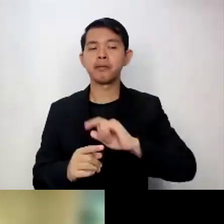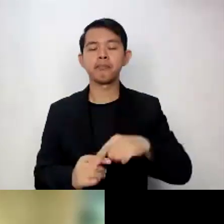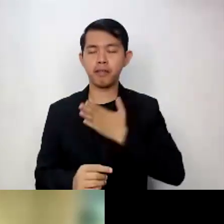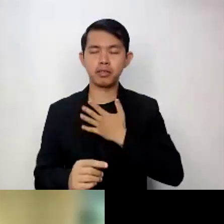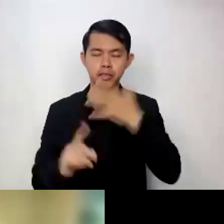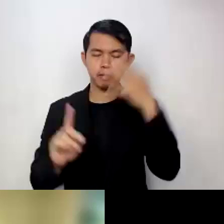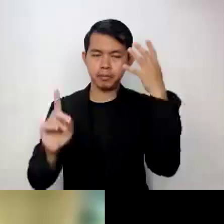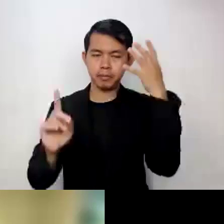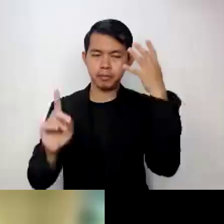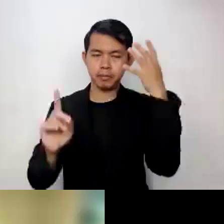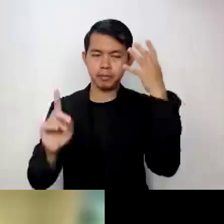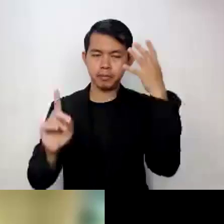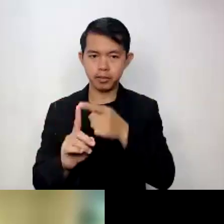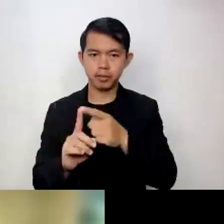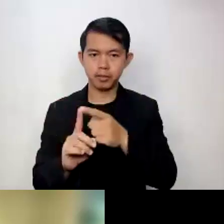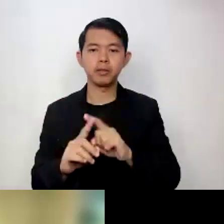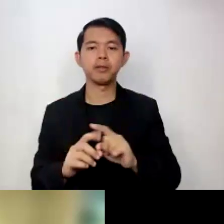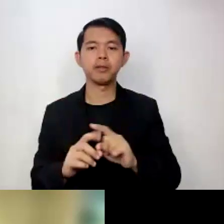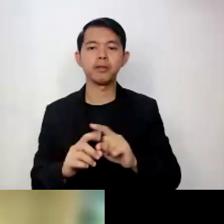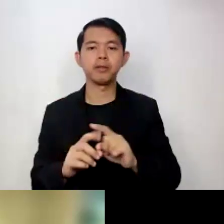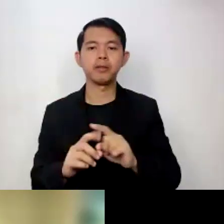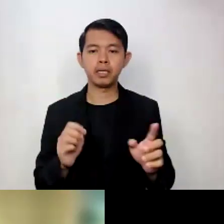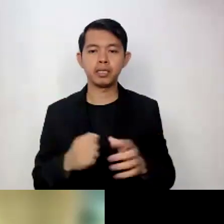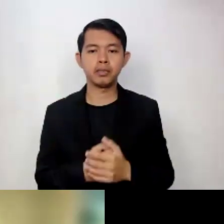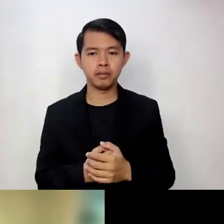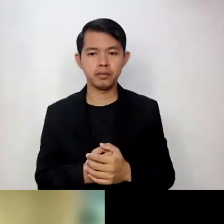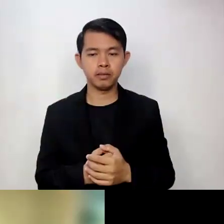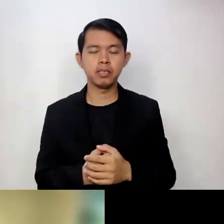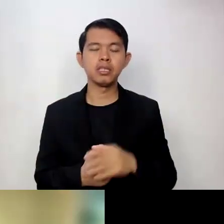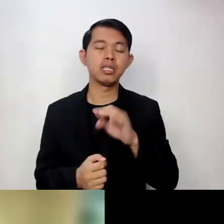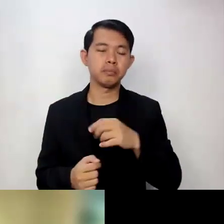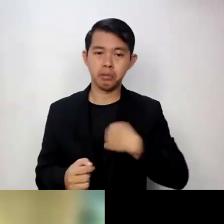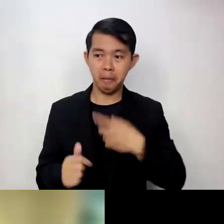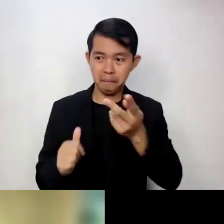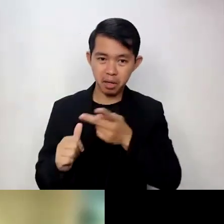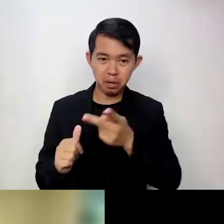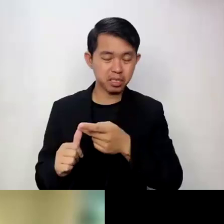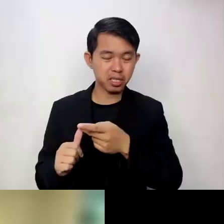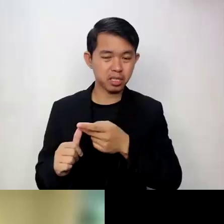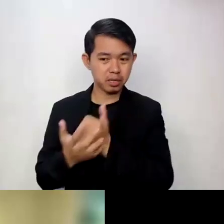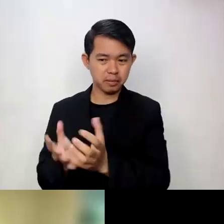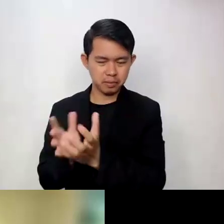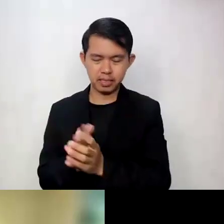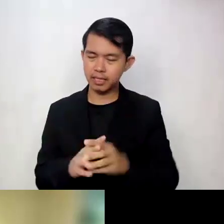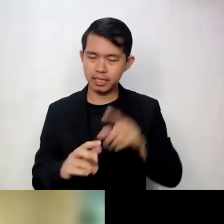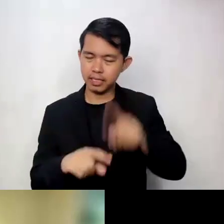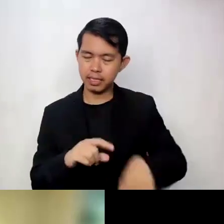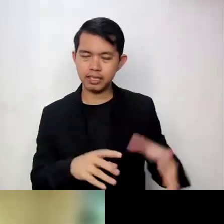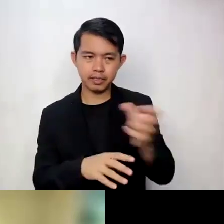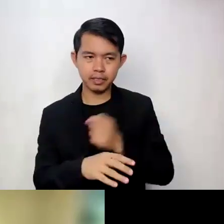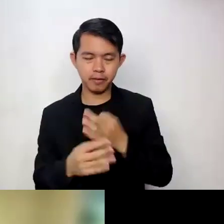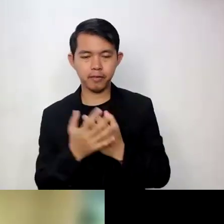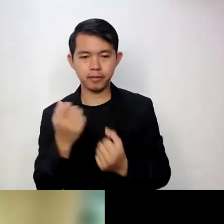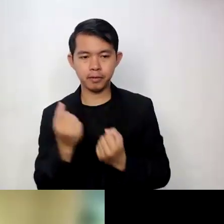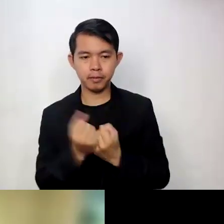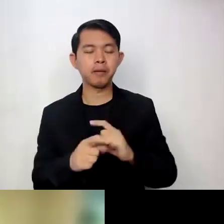promoted or I won't get funding if that is my priority. So yung problem ngayon as a scholar, as an academic,